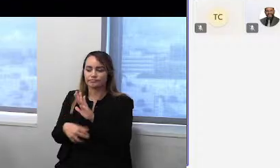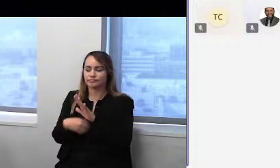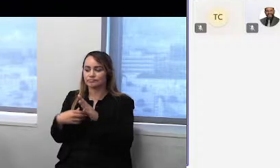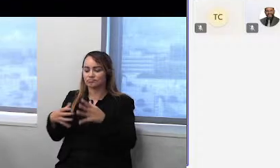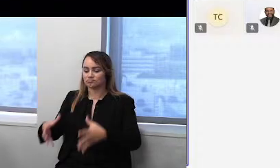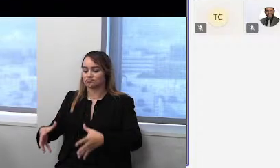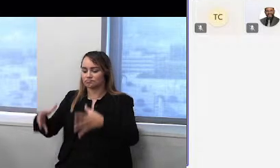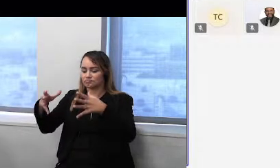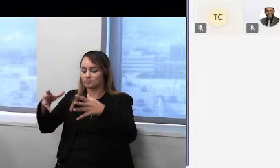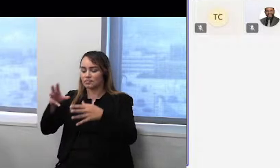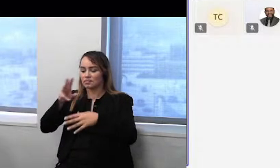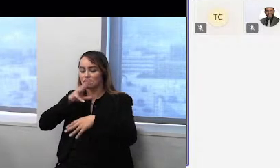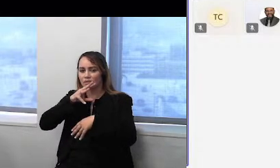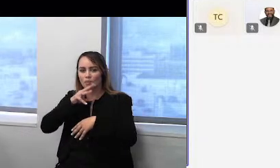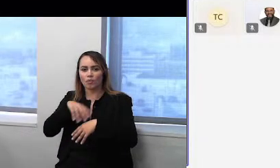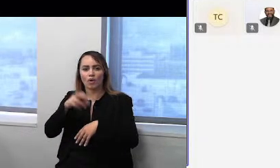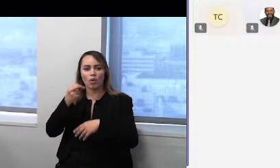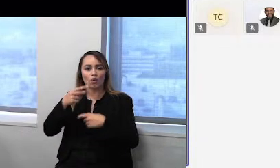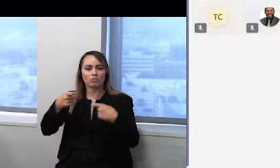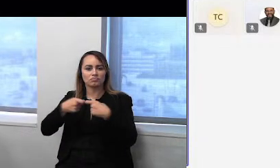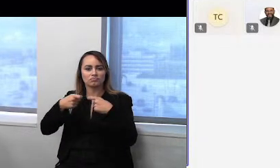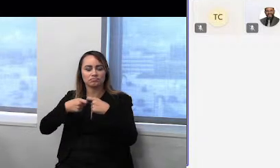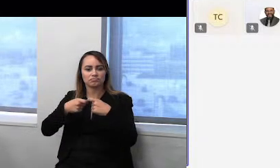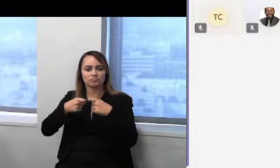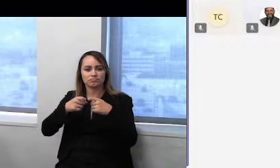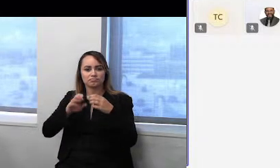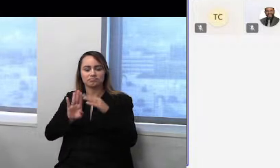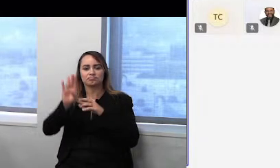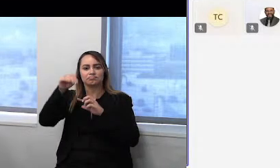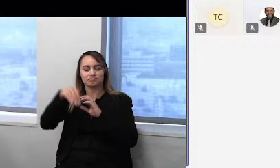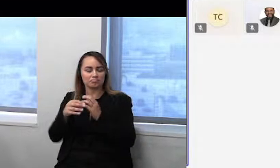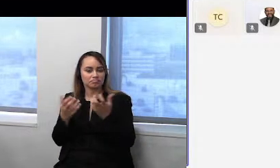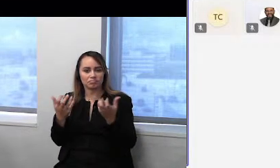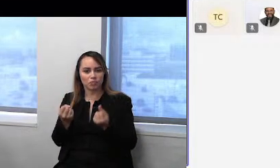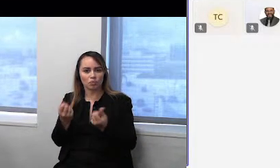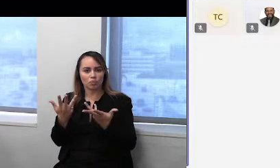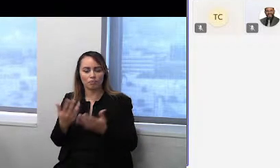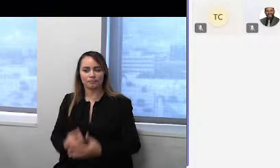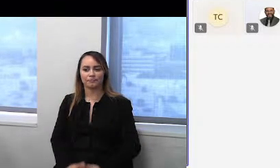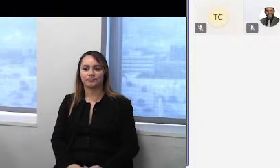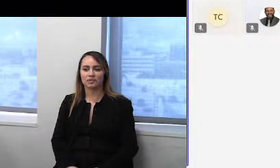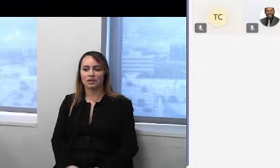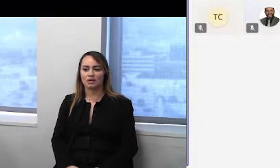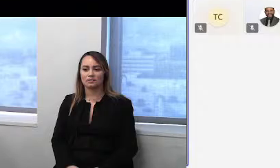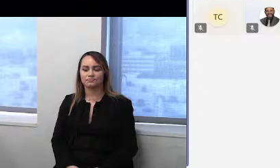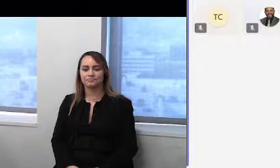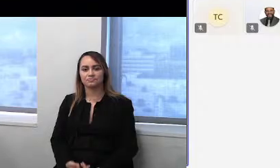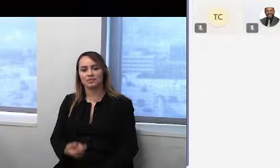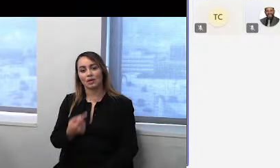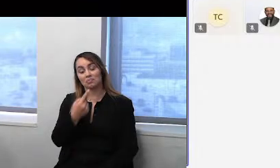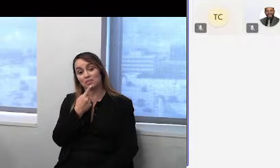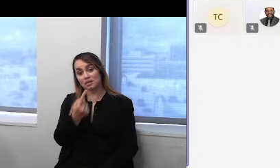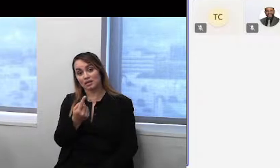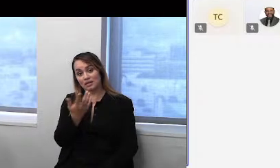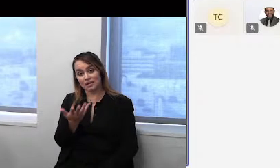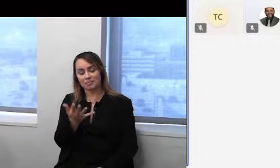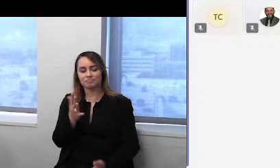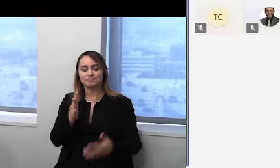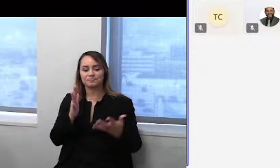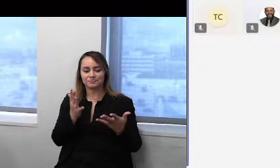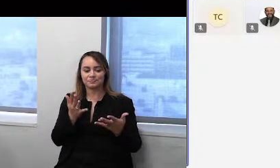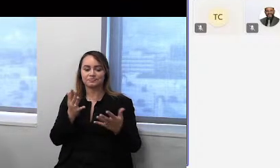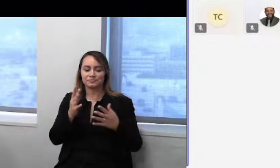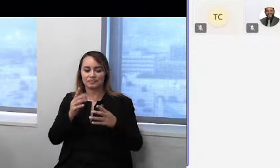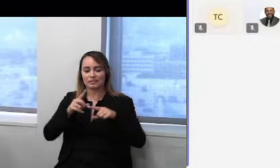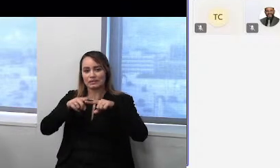three. vary by location? All three, and I wouldn't say vary by location because this is an island. It's a very condensed system, has